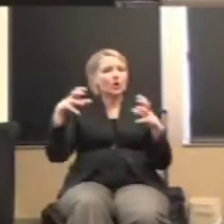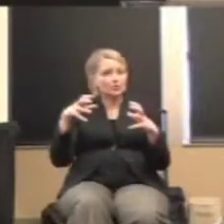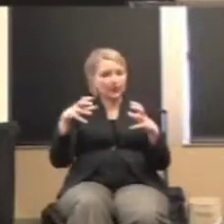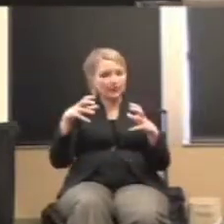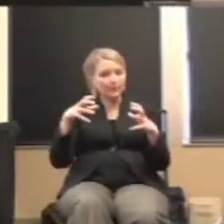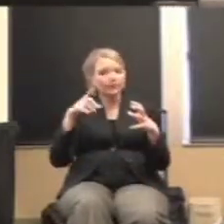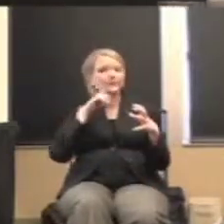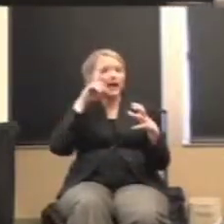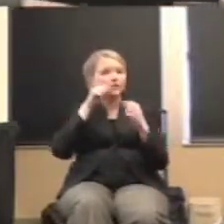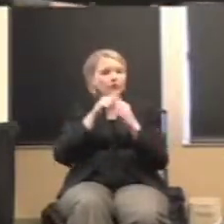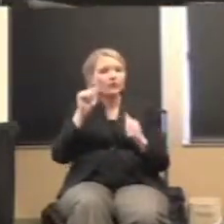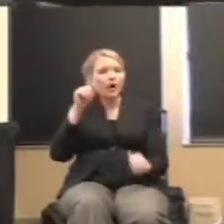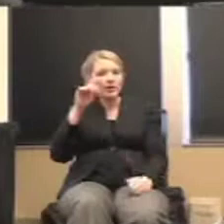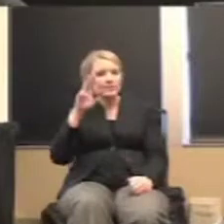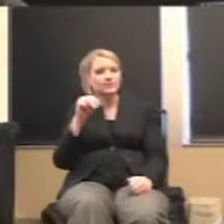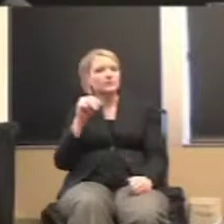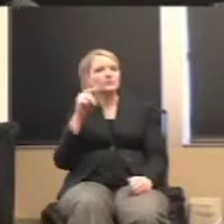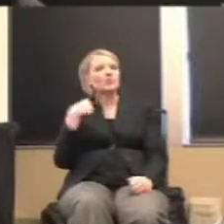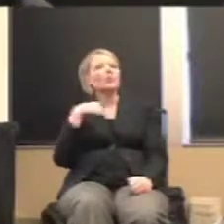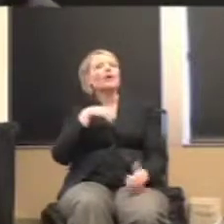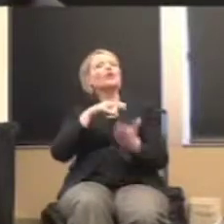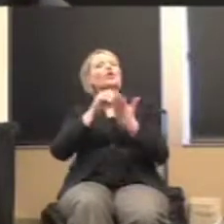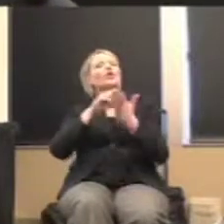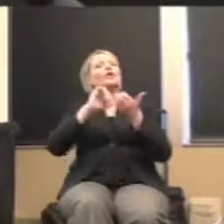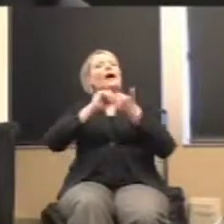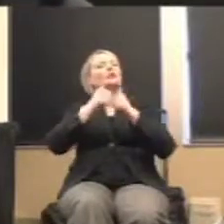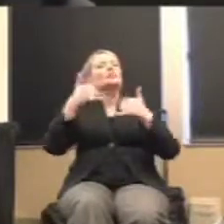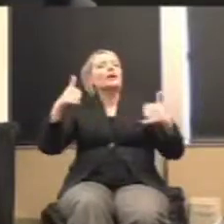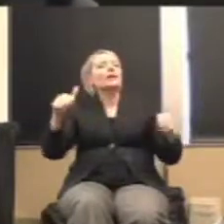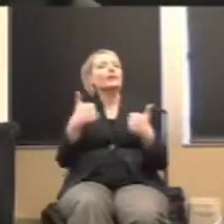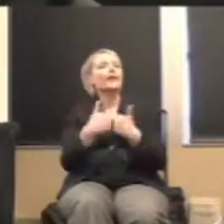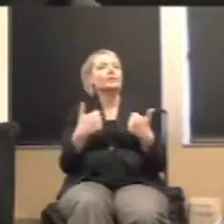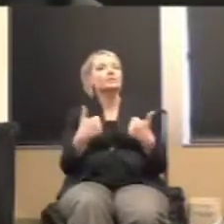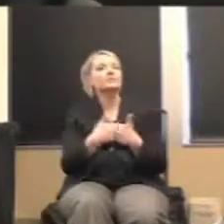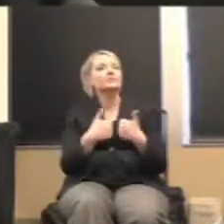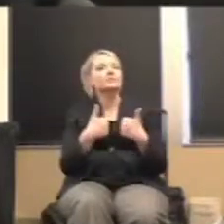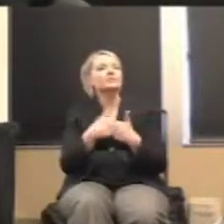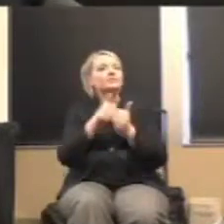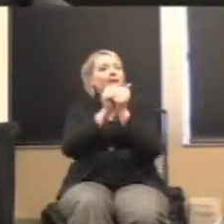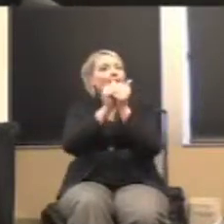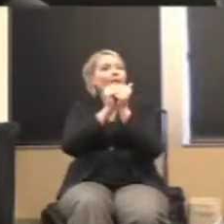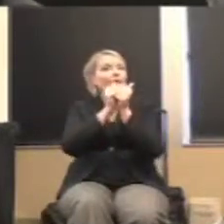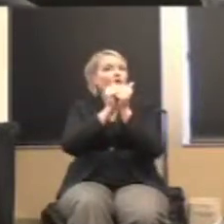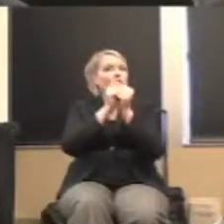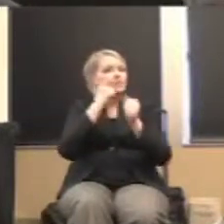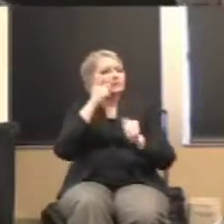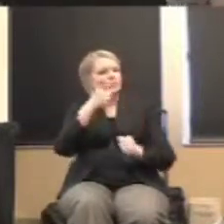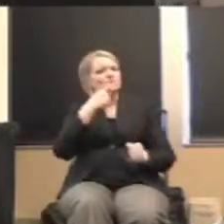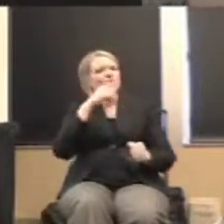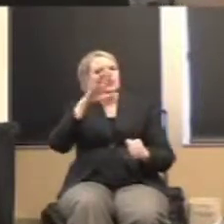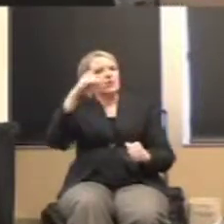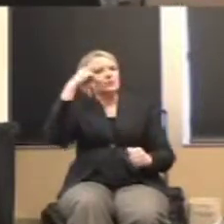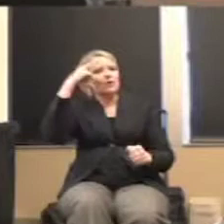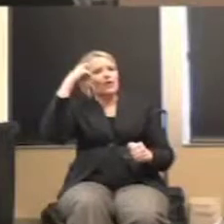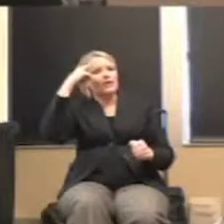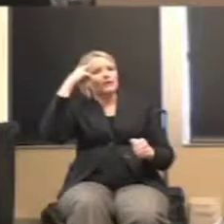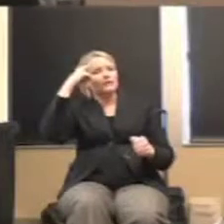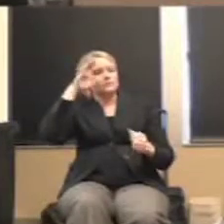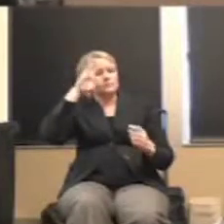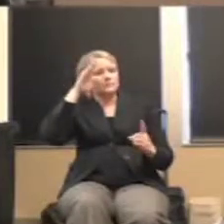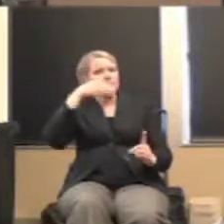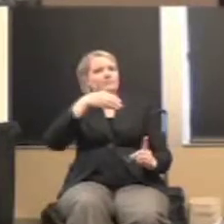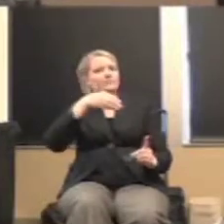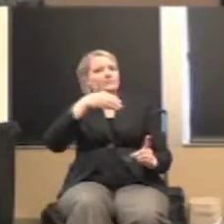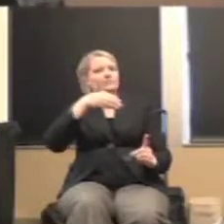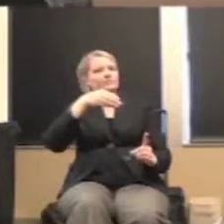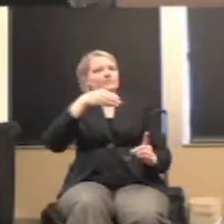everybody together, and we learned how to play games together because like you were saying, your brain centers